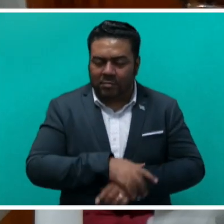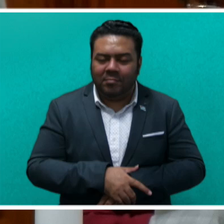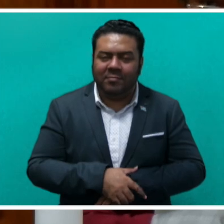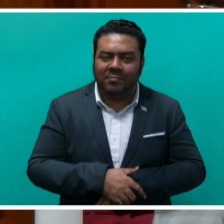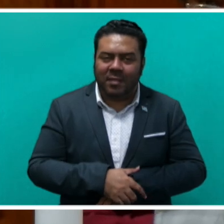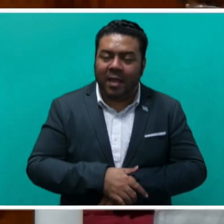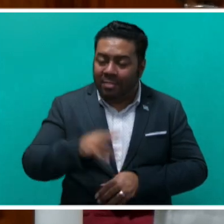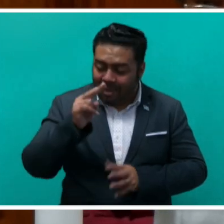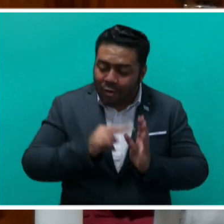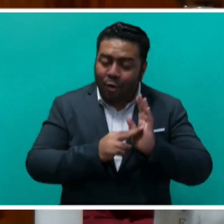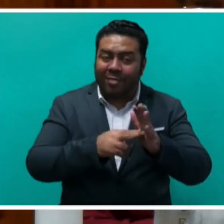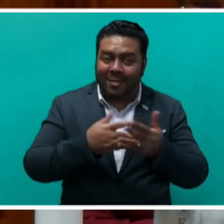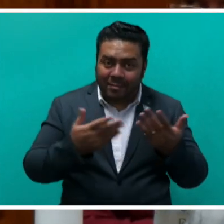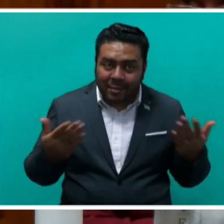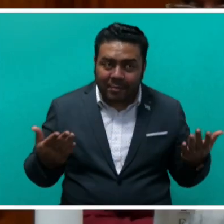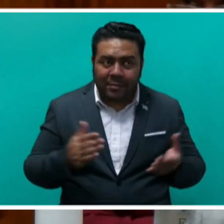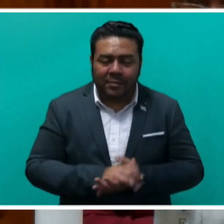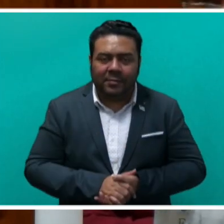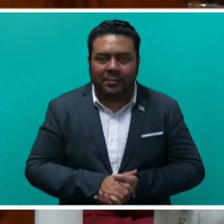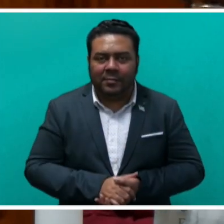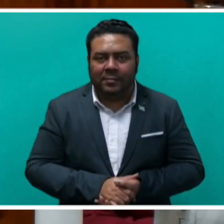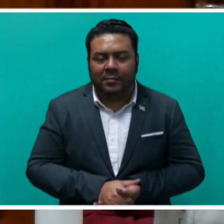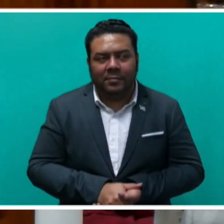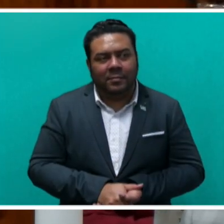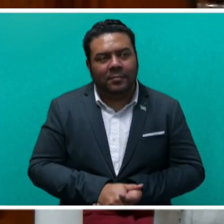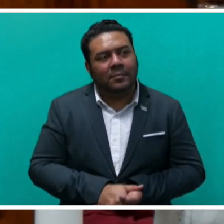in the north at the moment, sir, there's at concept stage, there's about